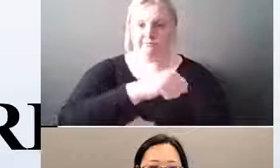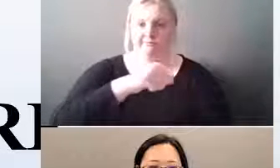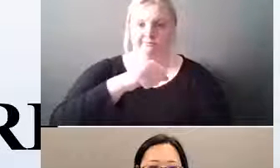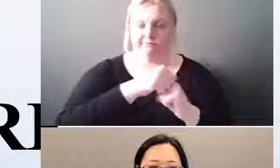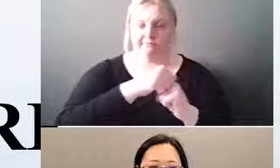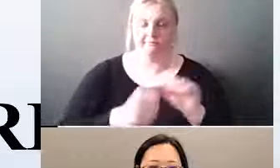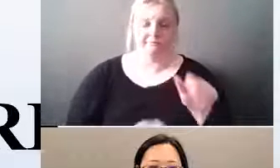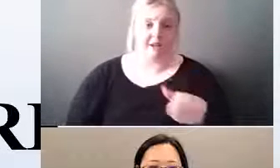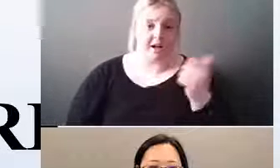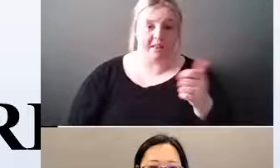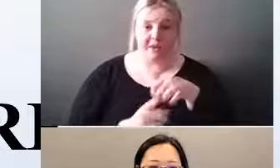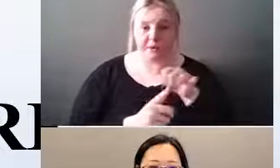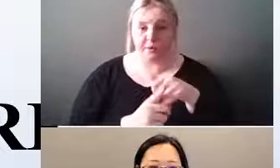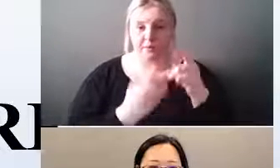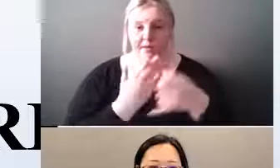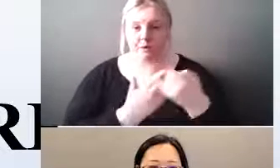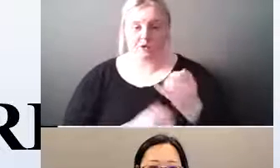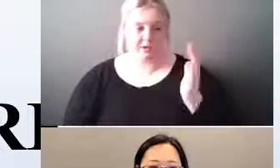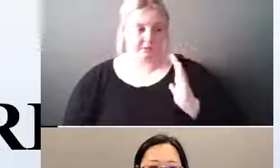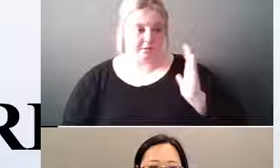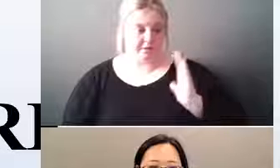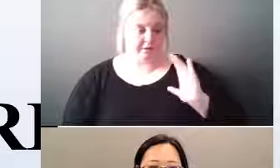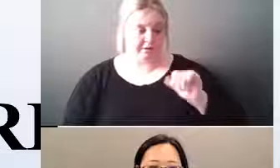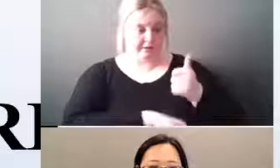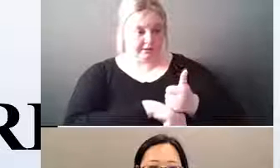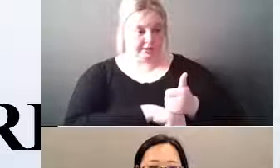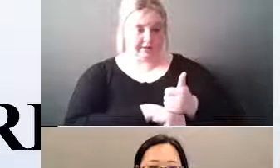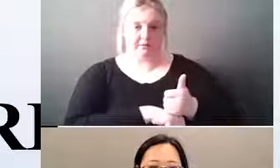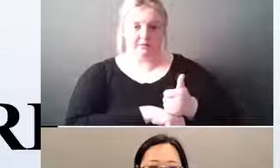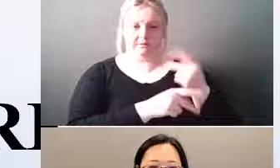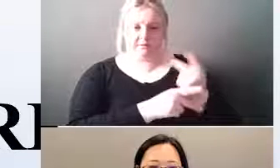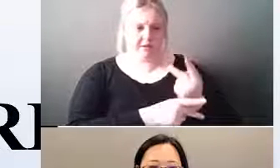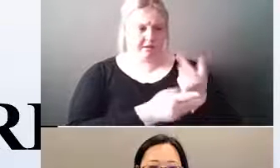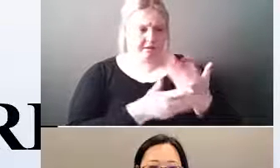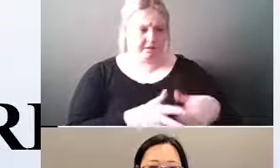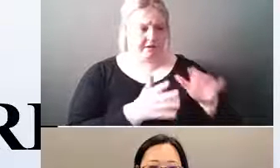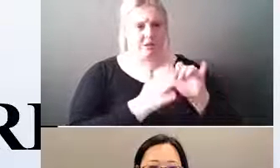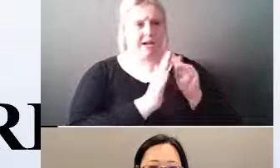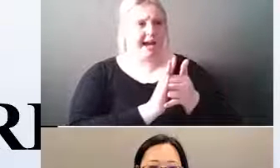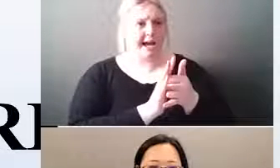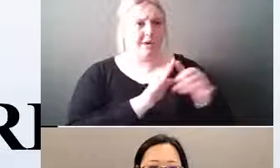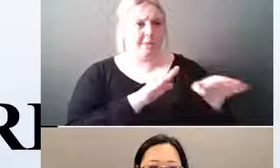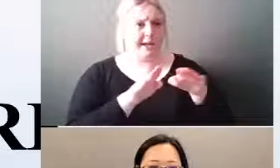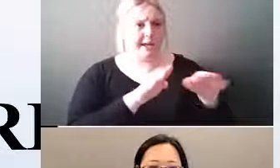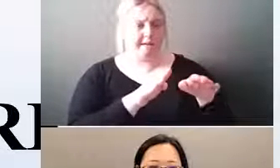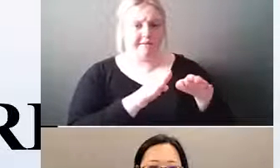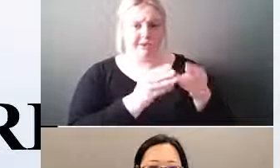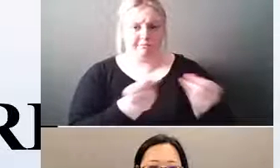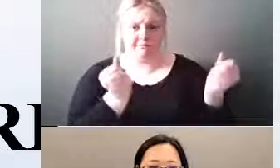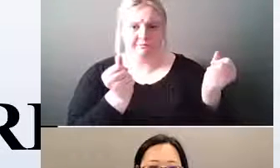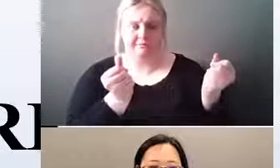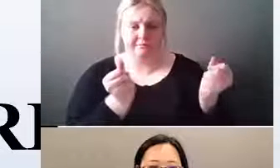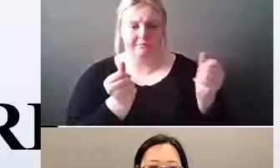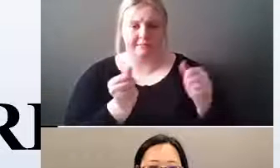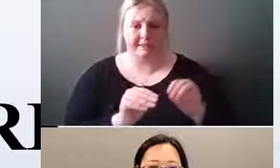bullying implementation projects in the past have found that the key strategy for reducing bullying behaviors is a clear policy and